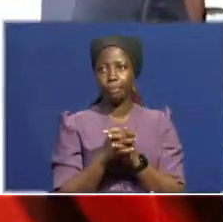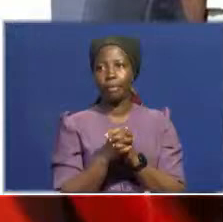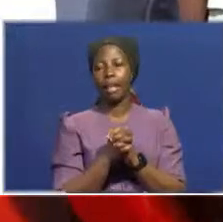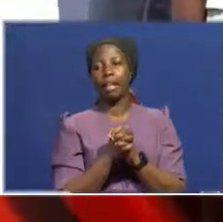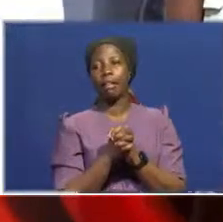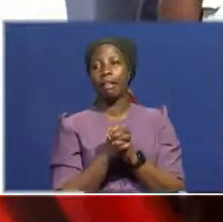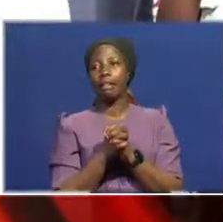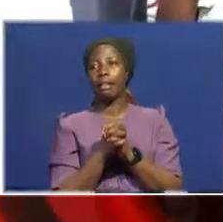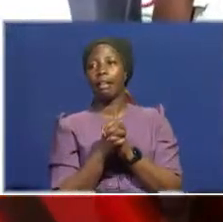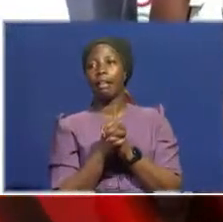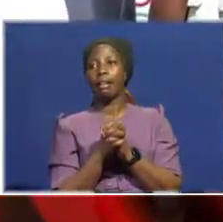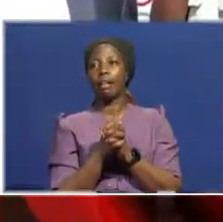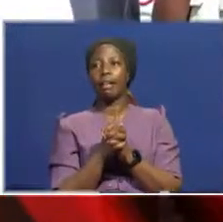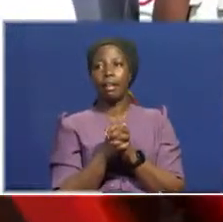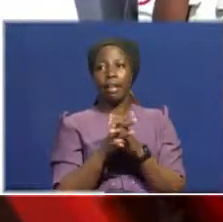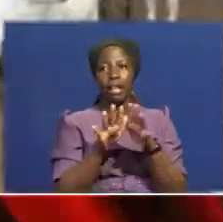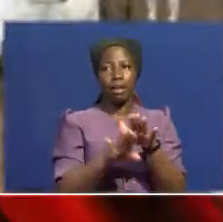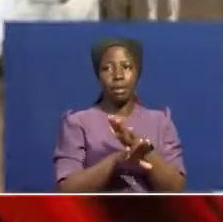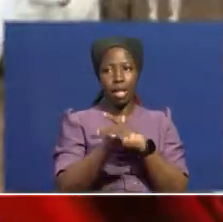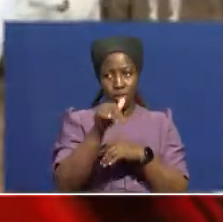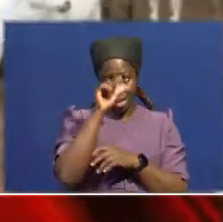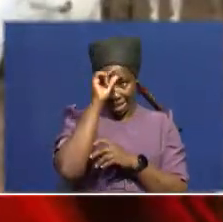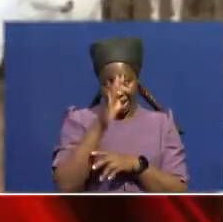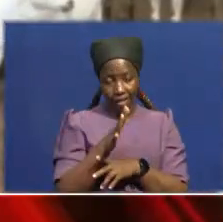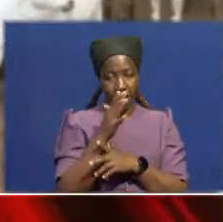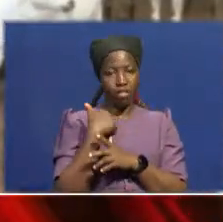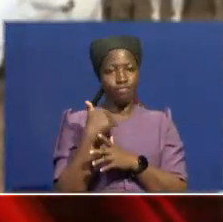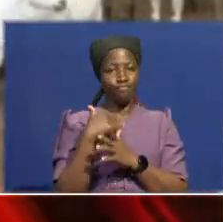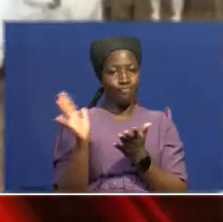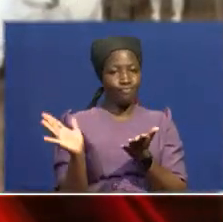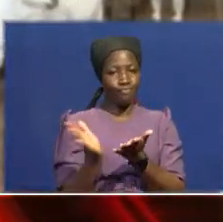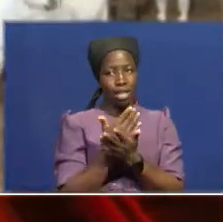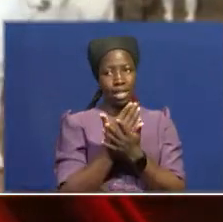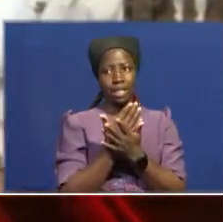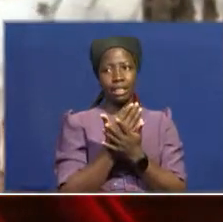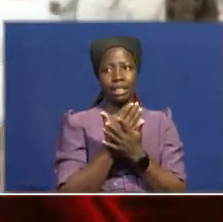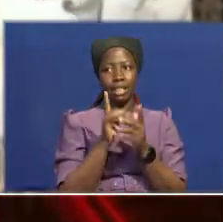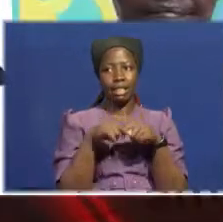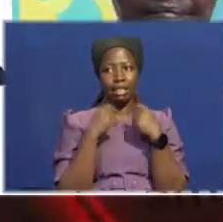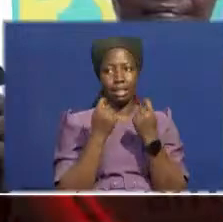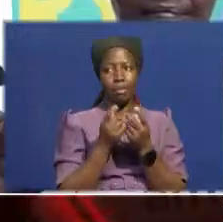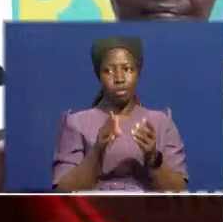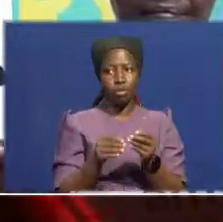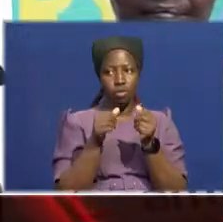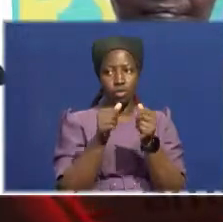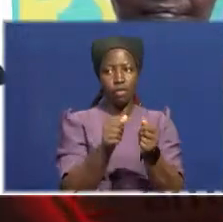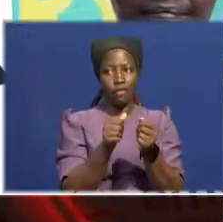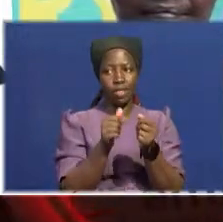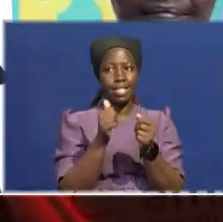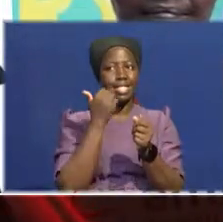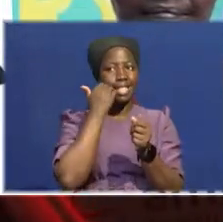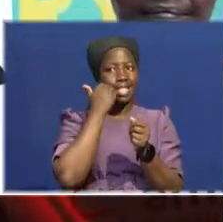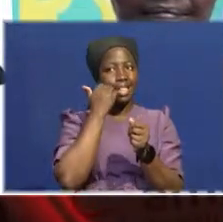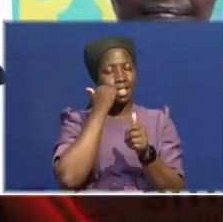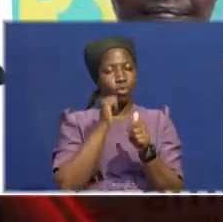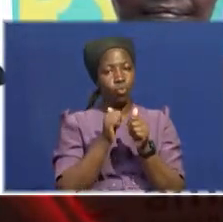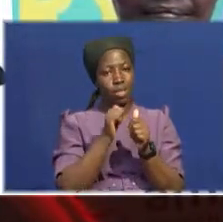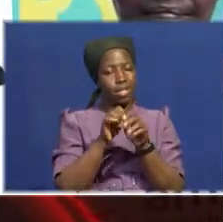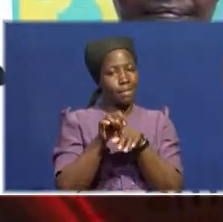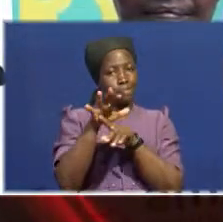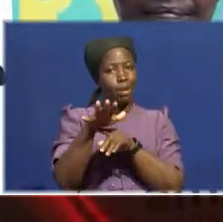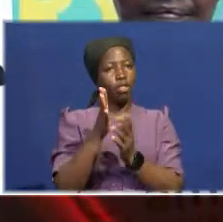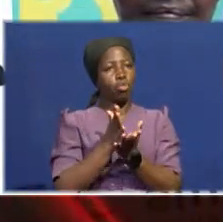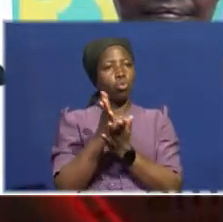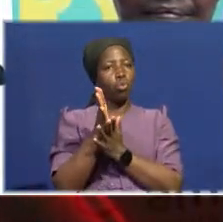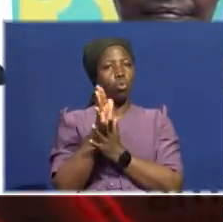Lowassa flagged off a comprehensive response team to tackle the spread of the mosquito spread disease. Tunashukuru sana